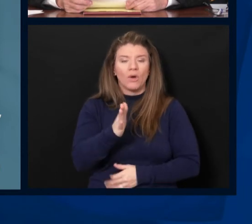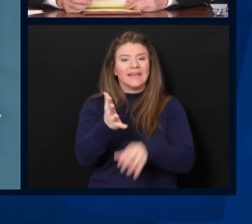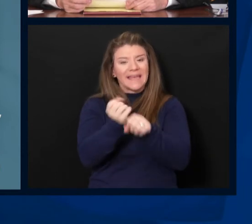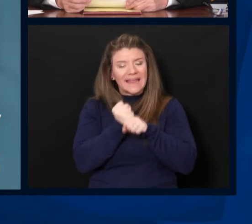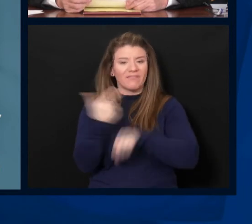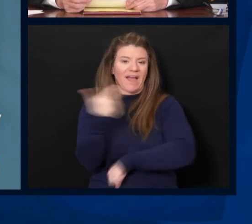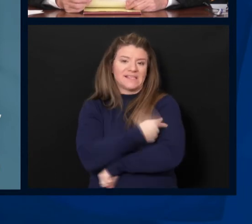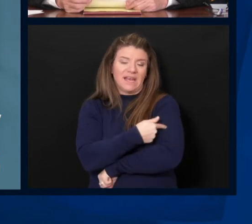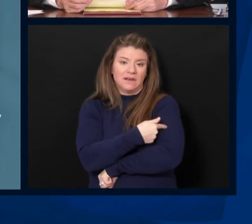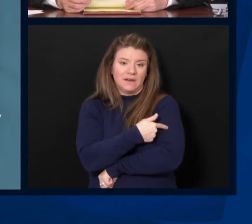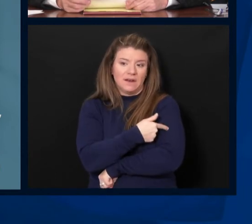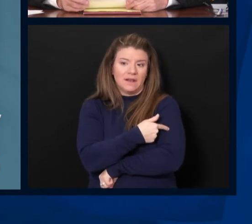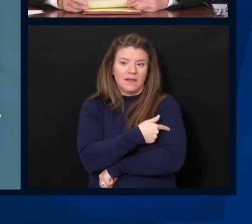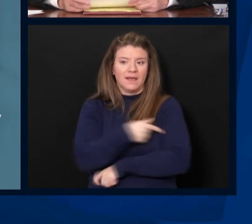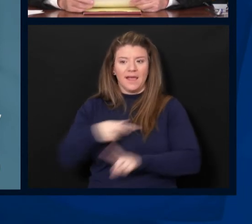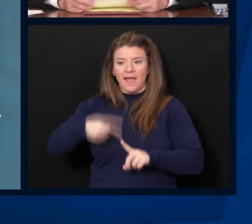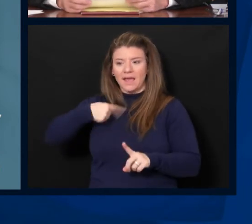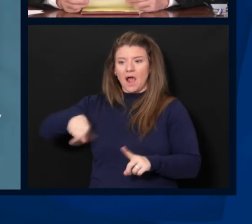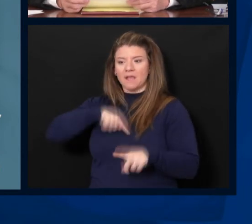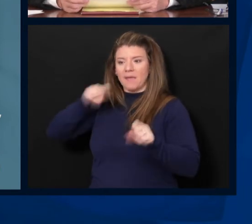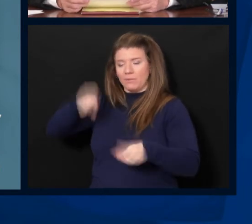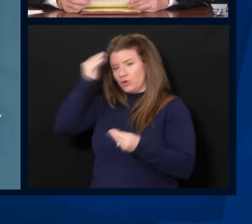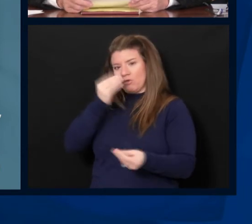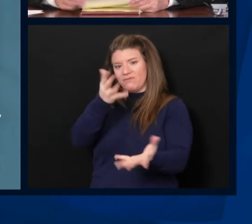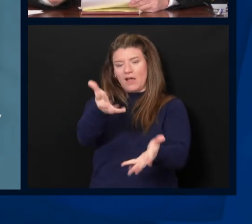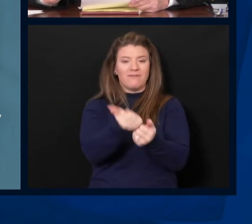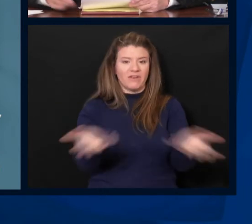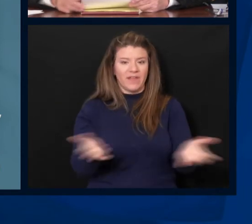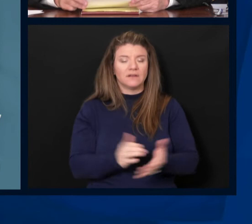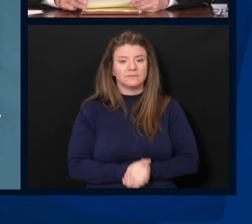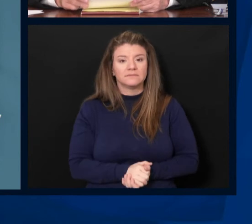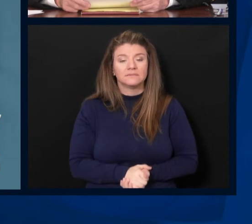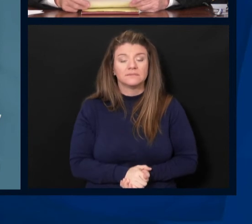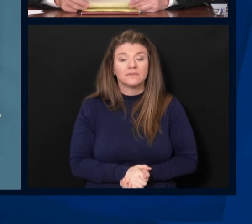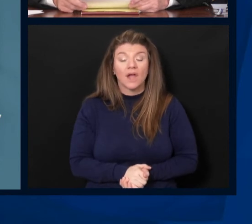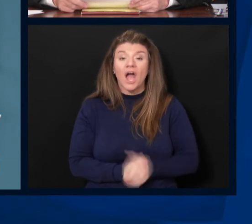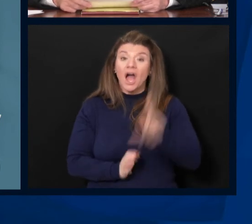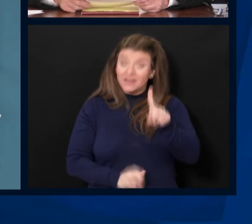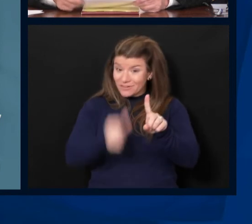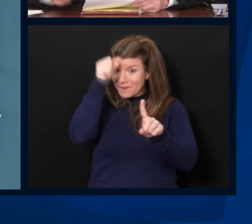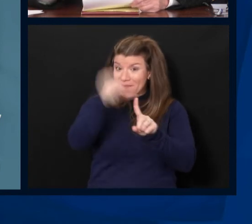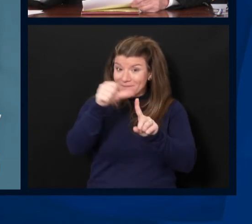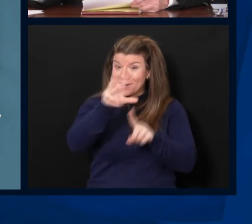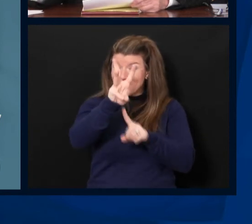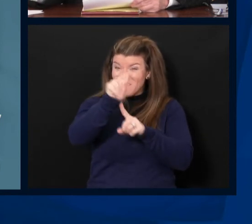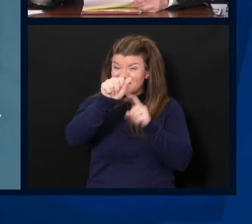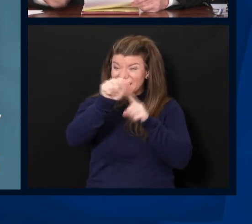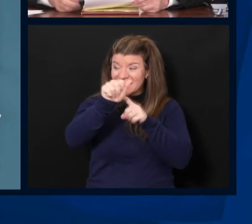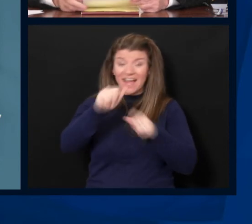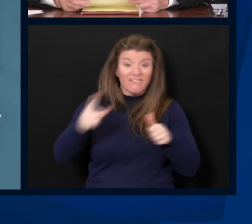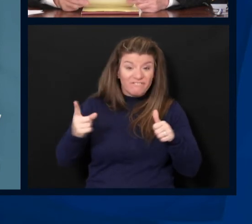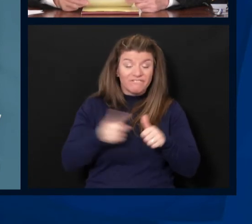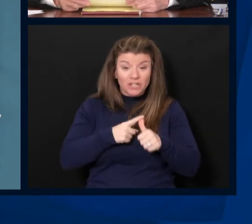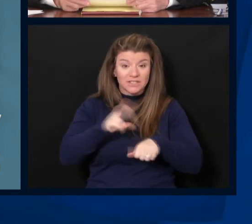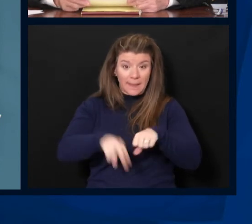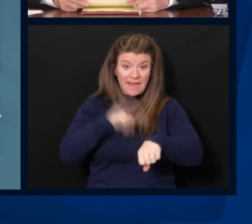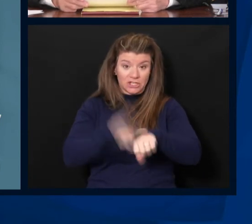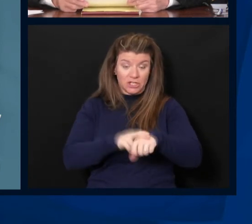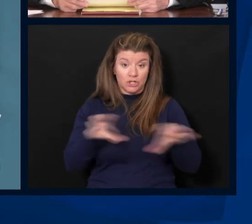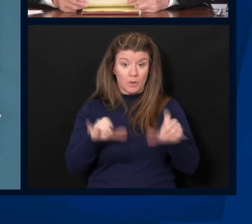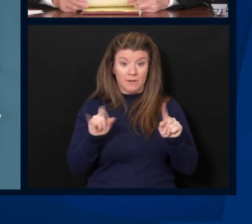vaccine and us be able to notify you and everything else. Keep in mind too, West Virginia, again, first in the nation to put this